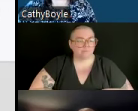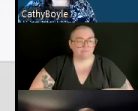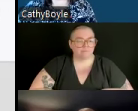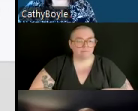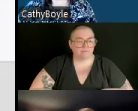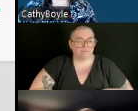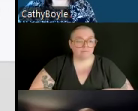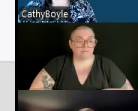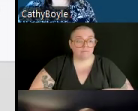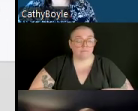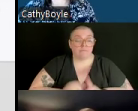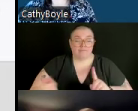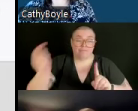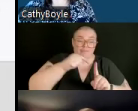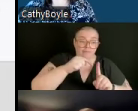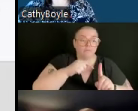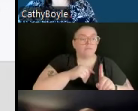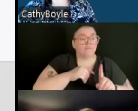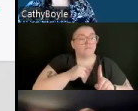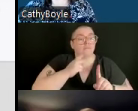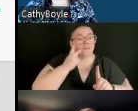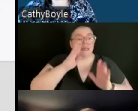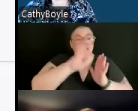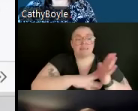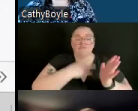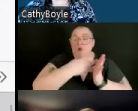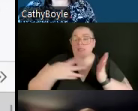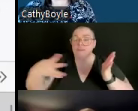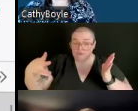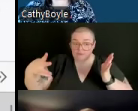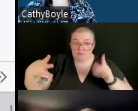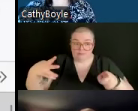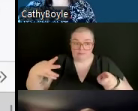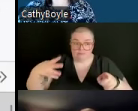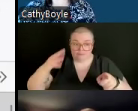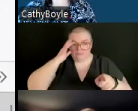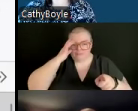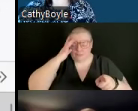Now, if we go back, we can see our spreadsheet.